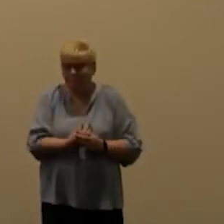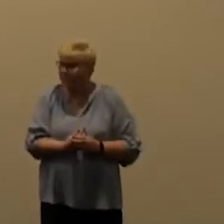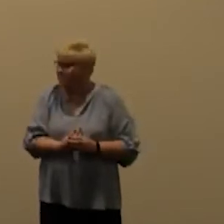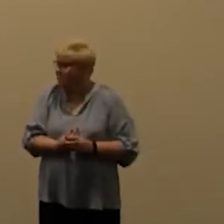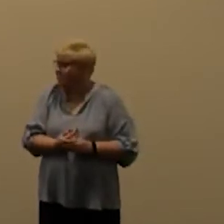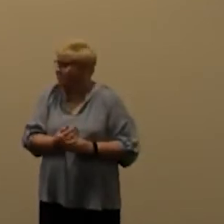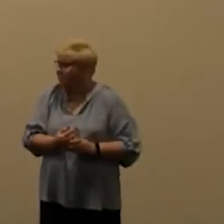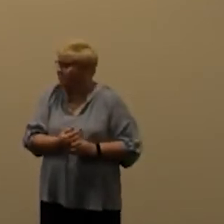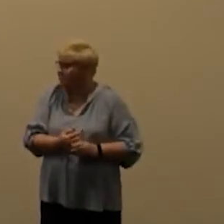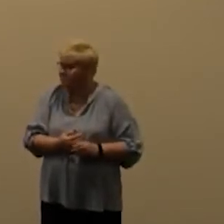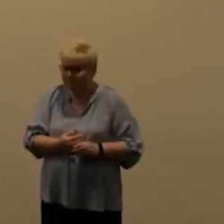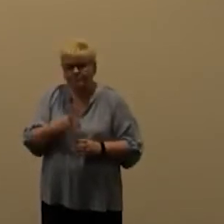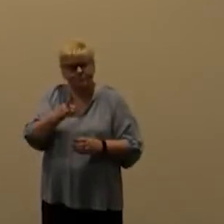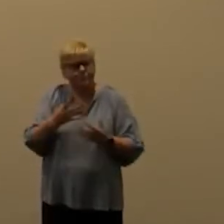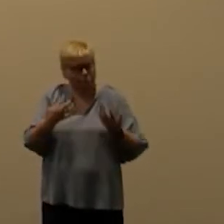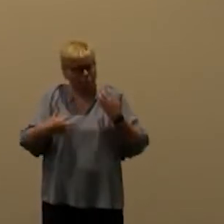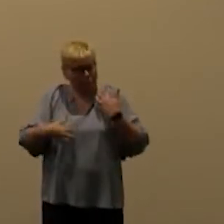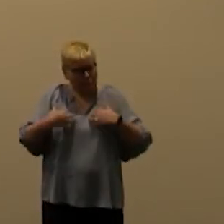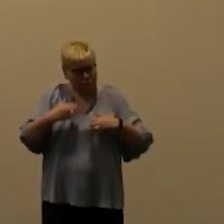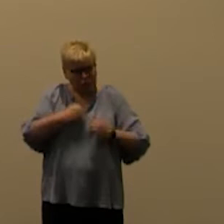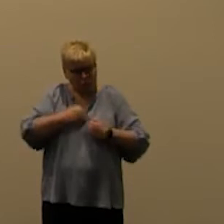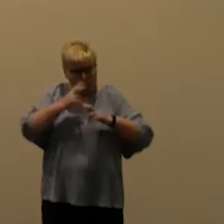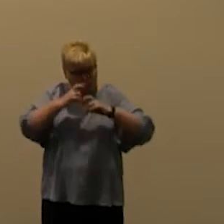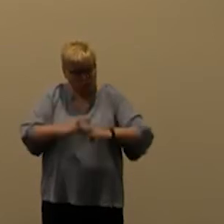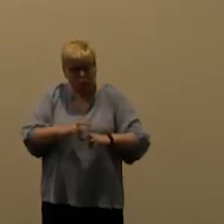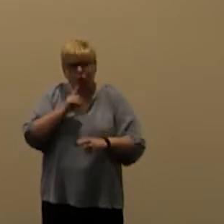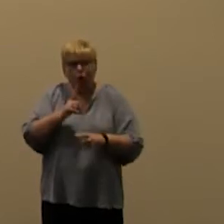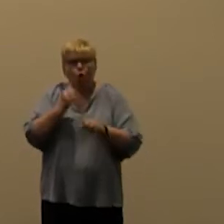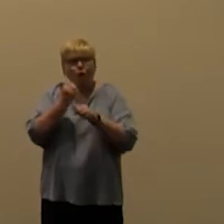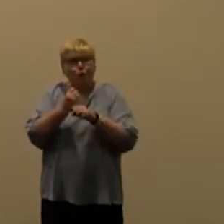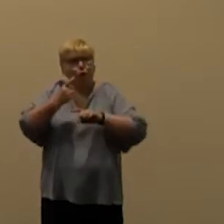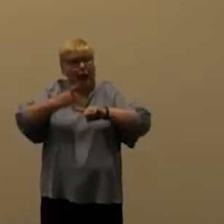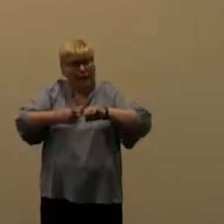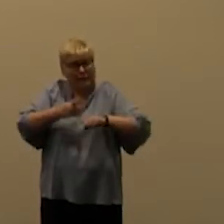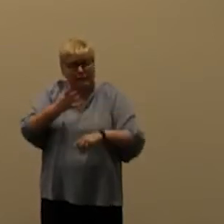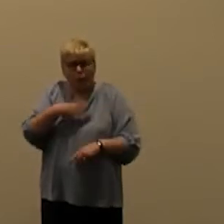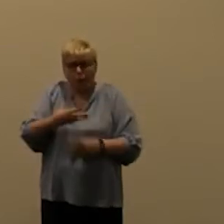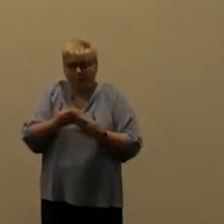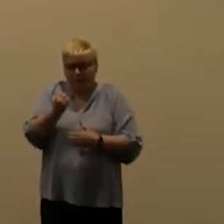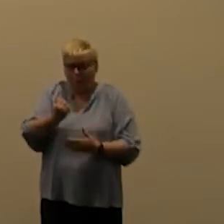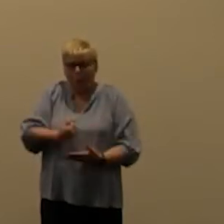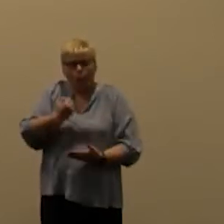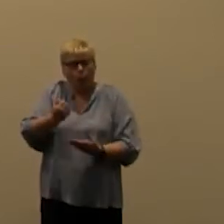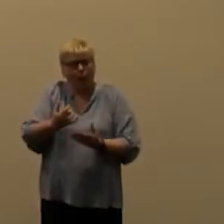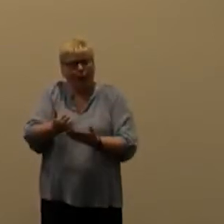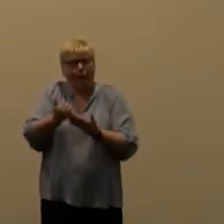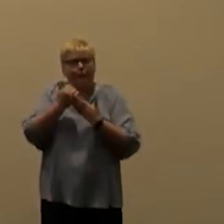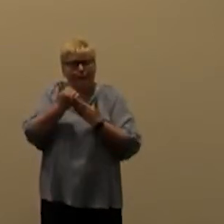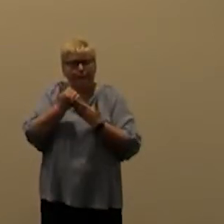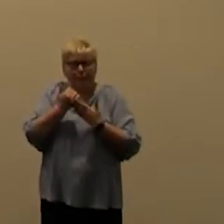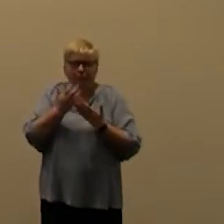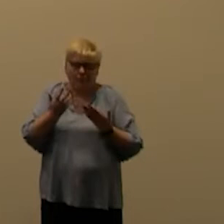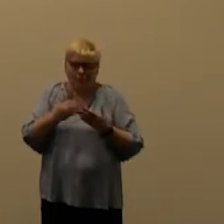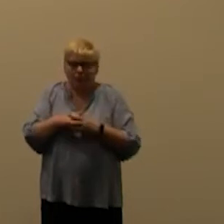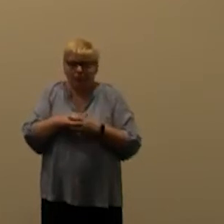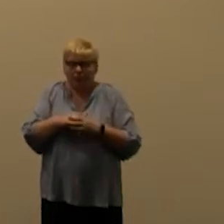Absolutely. What was interesting about the research is that Generation X, you like to find your own help, and in